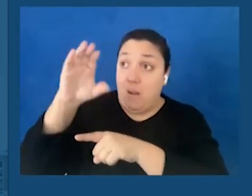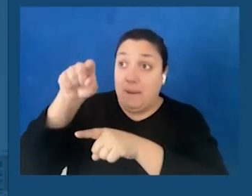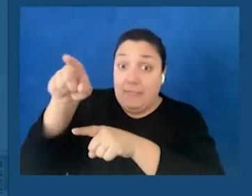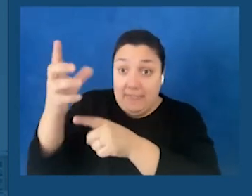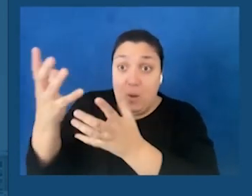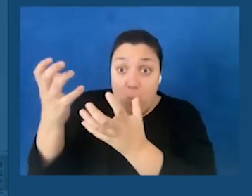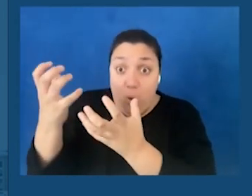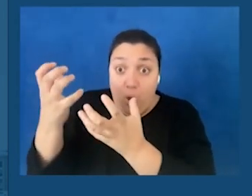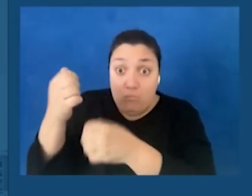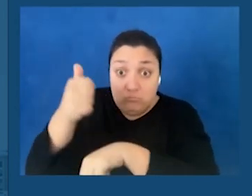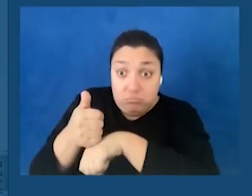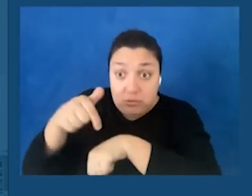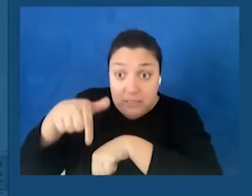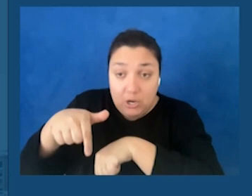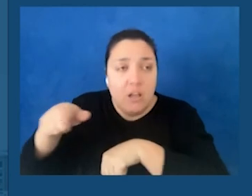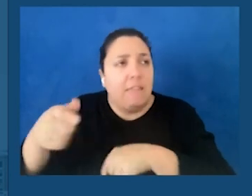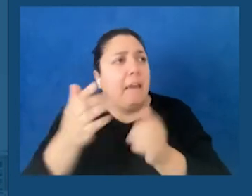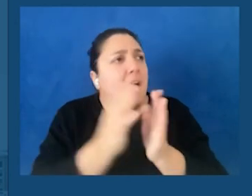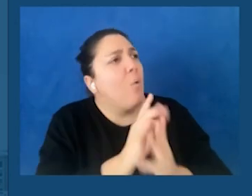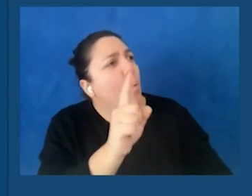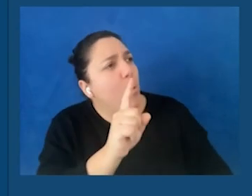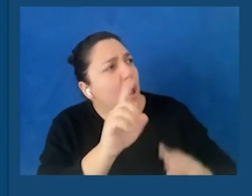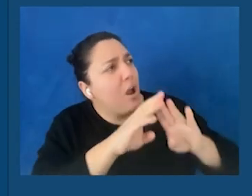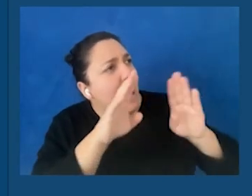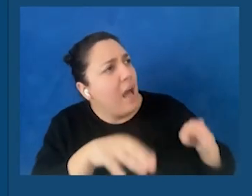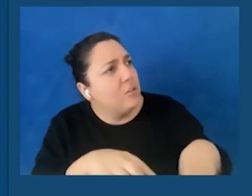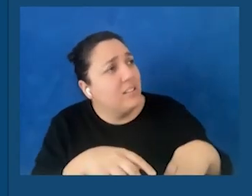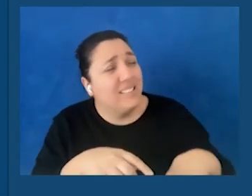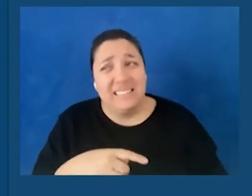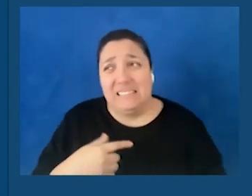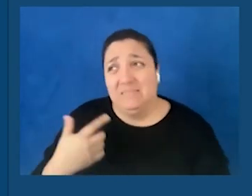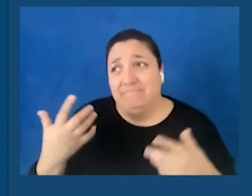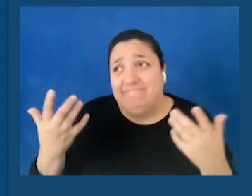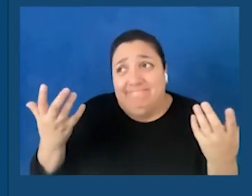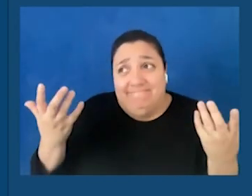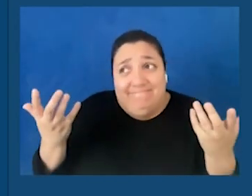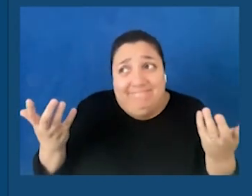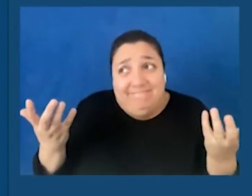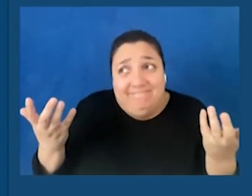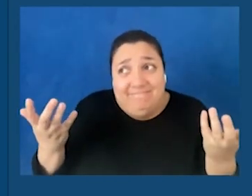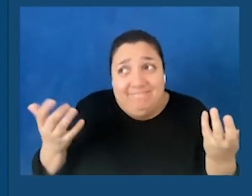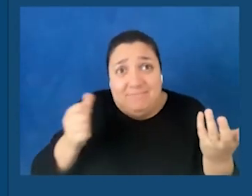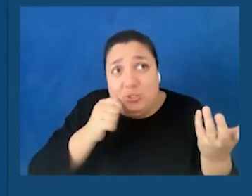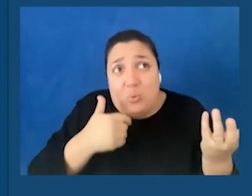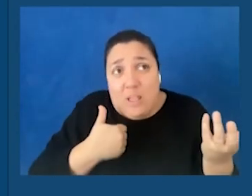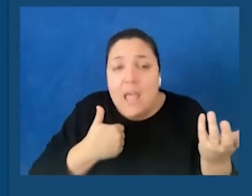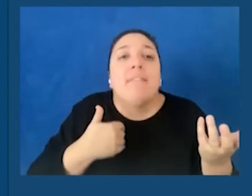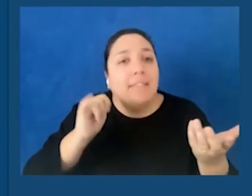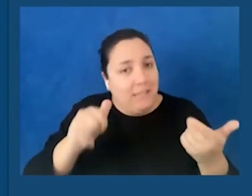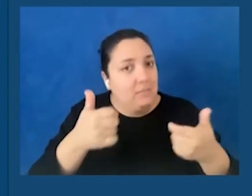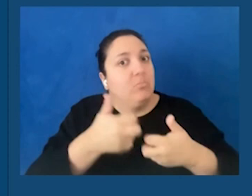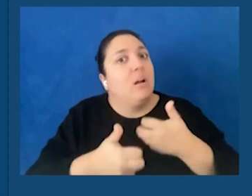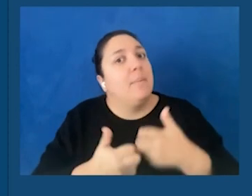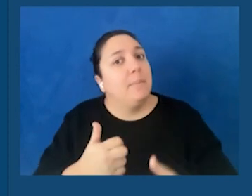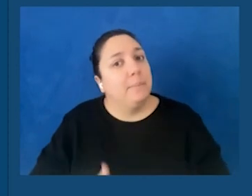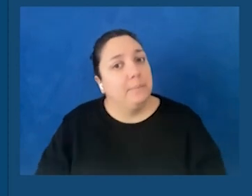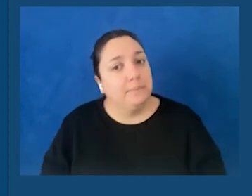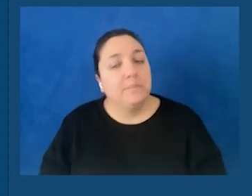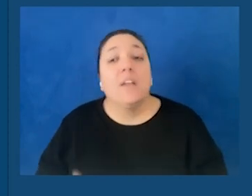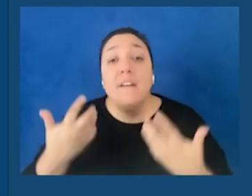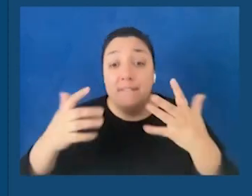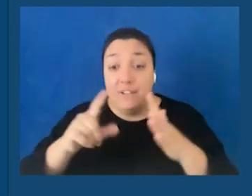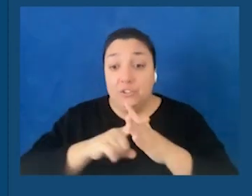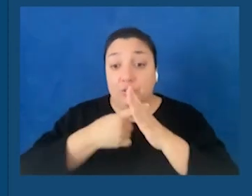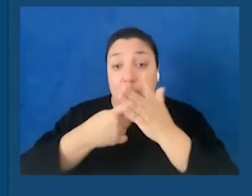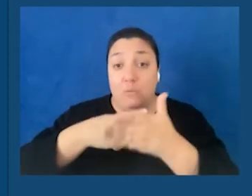is, and I'm starting to be able to have to say, we don't have what you thought, and that's a real problem for us. So we initiated a program. Last